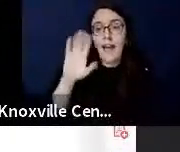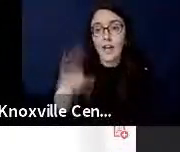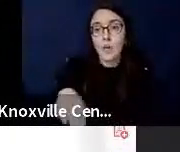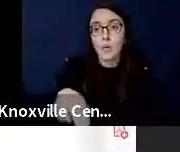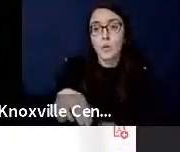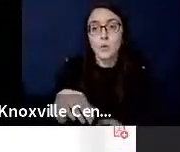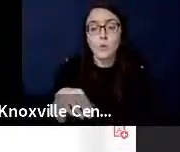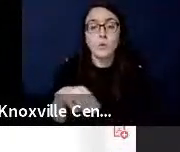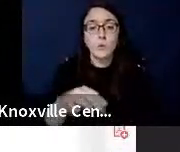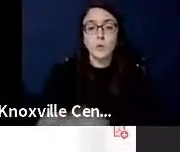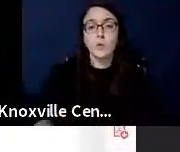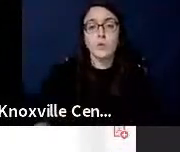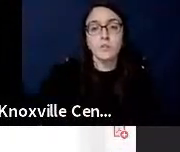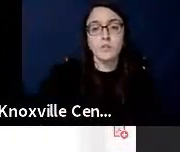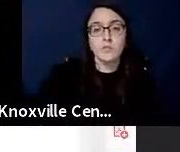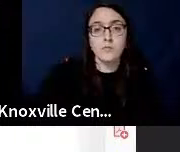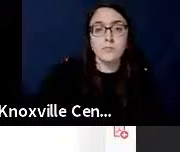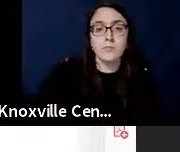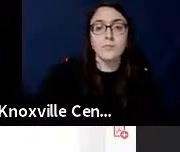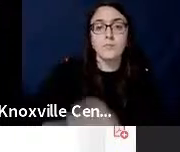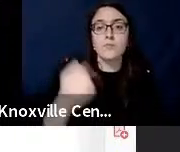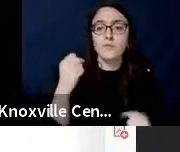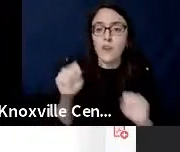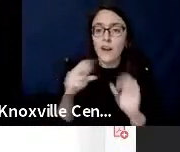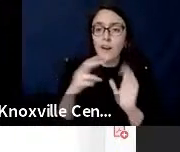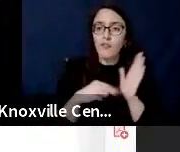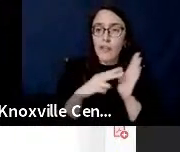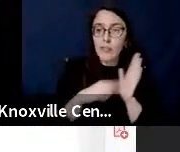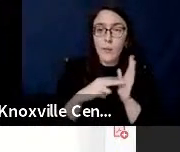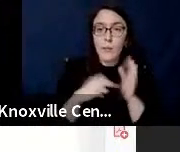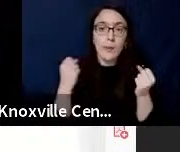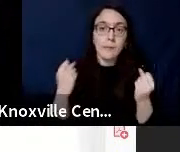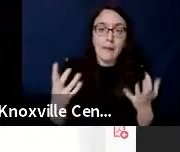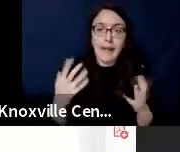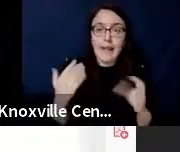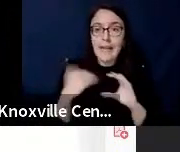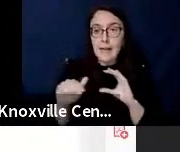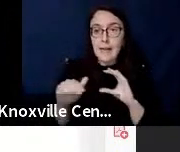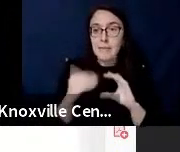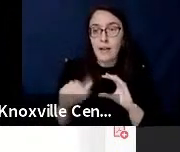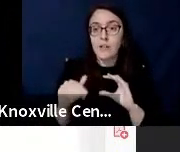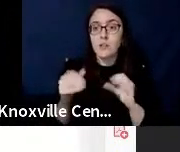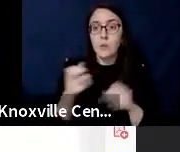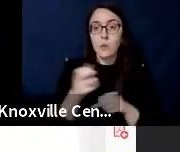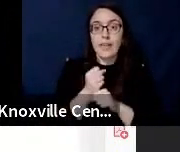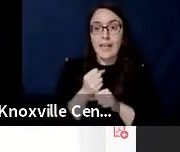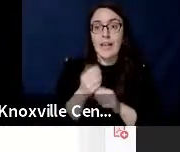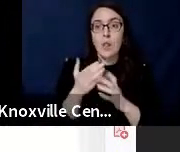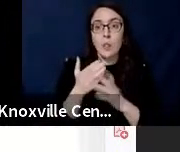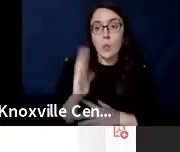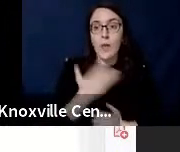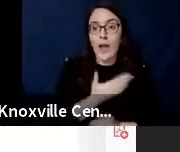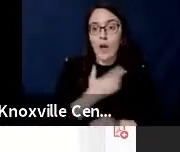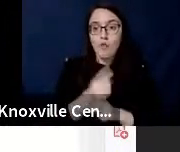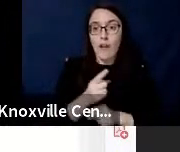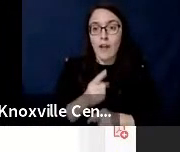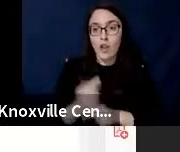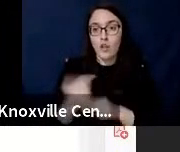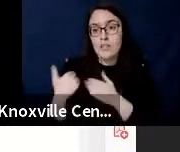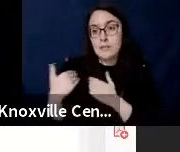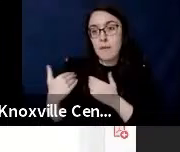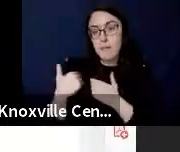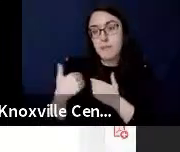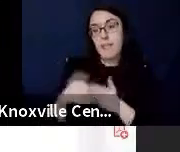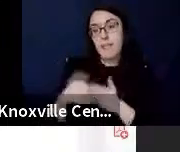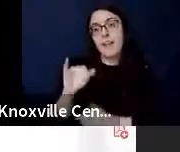through the hundreds of emails that we routinely get on top of our regular responsibilities is challenging. I think this may be